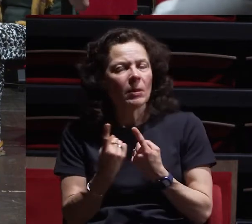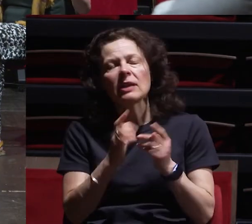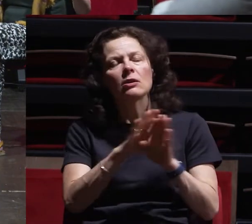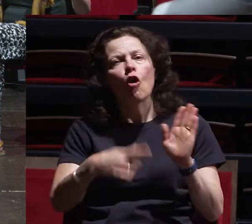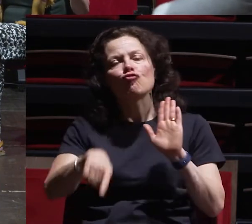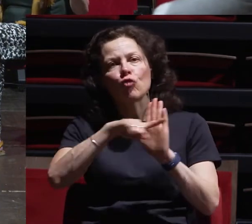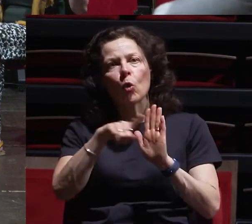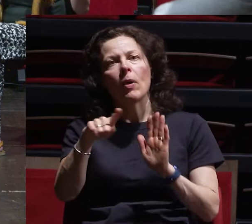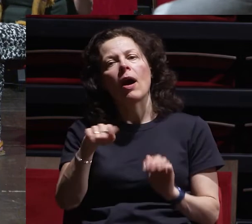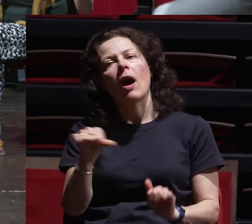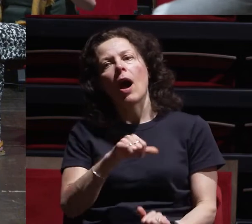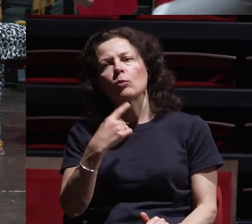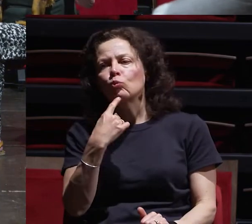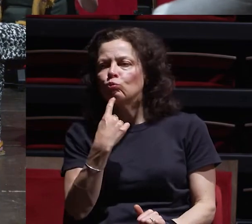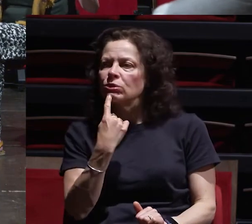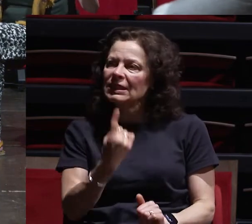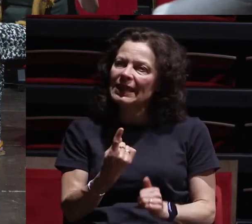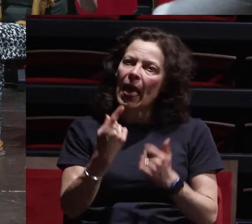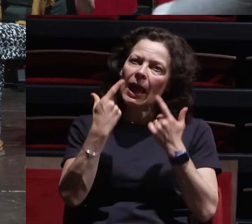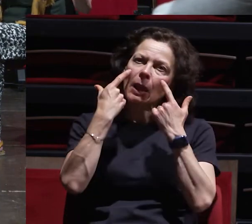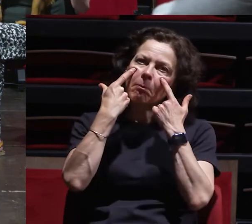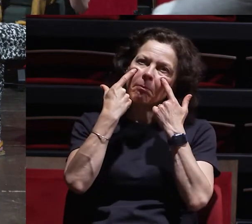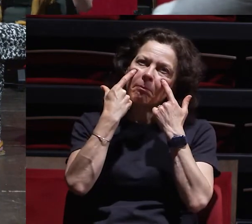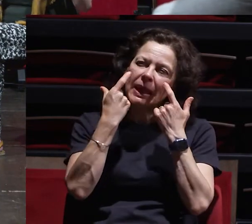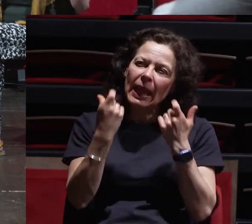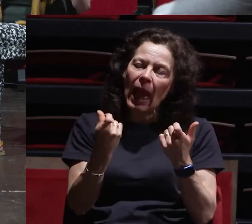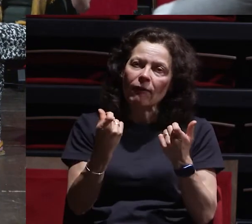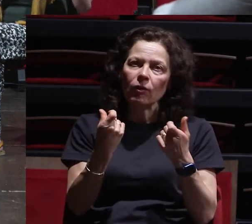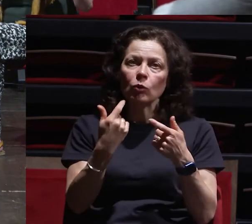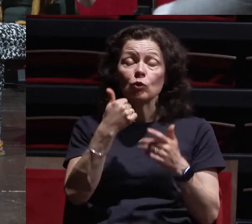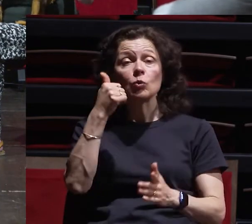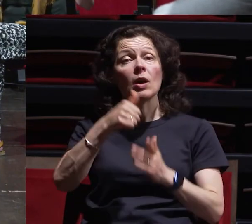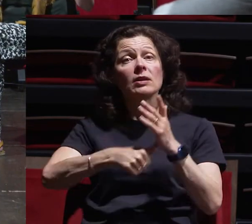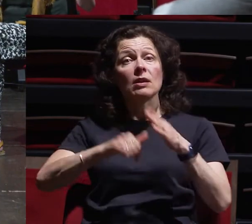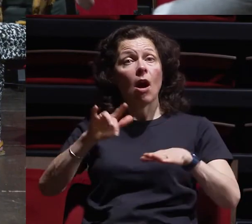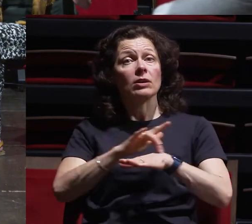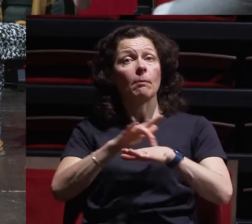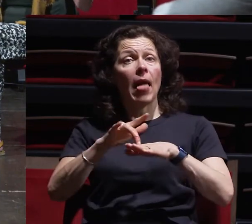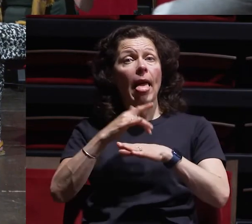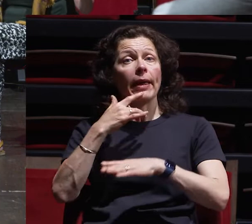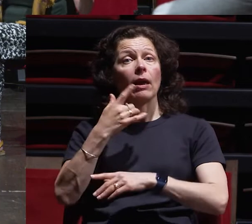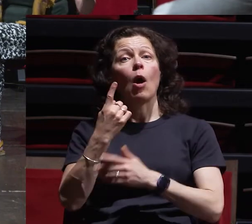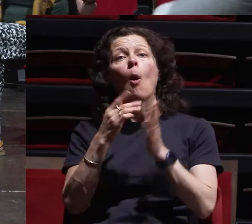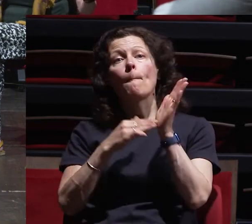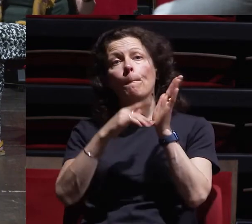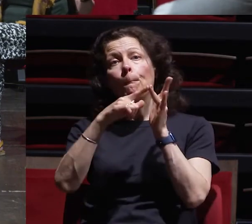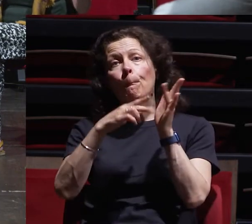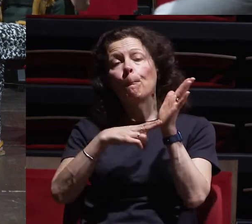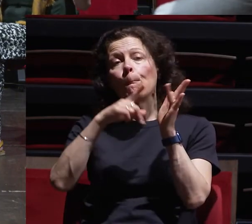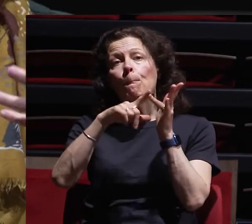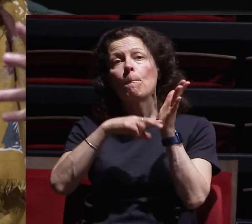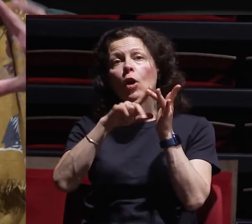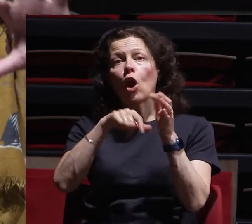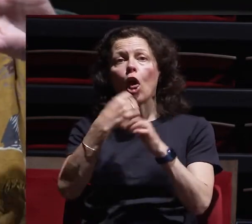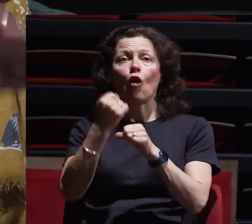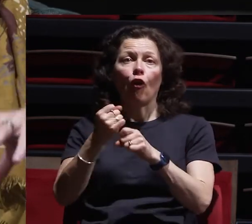for example, I would say, and again, not a rule, but I would be very careful about starting a play with a monologue, because I